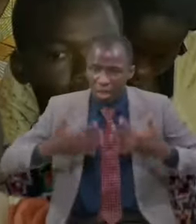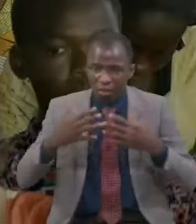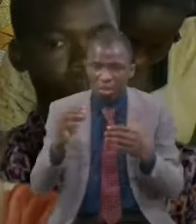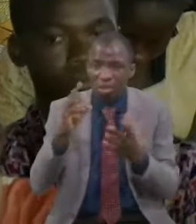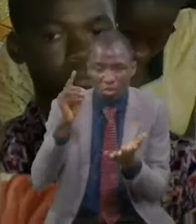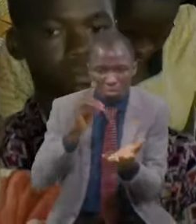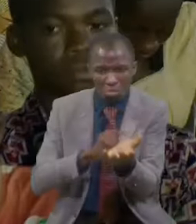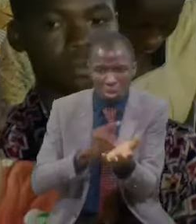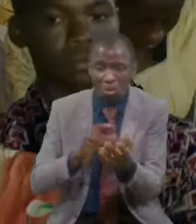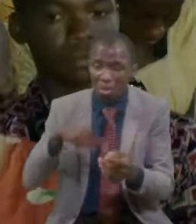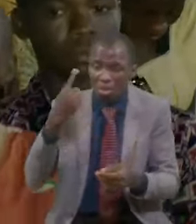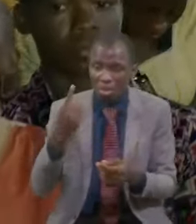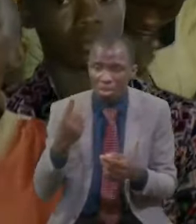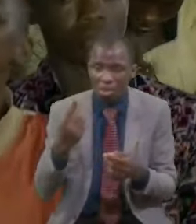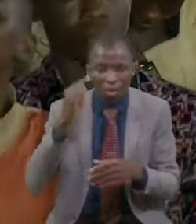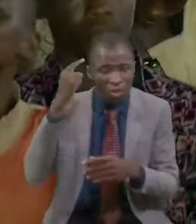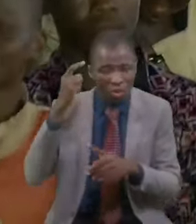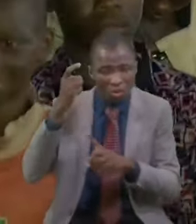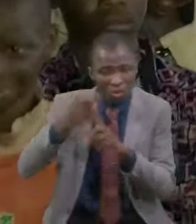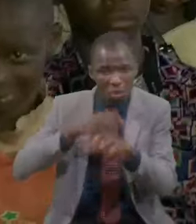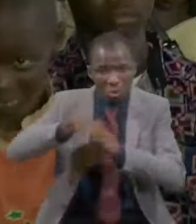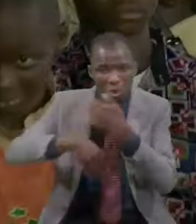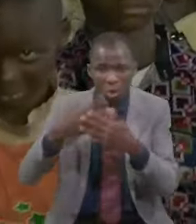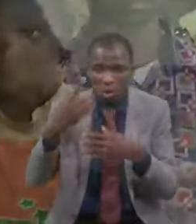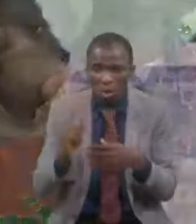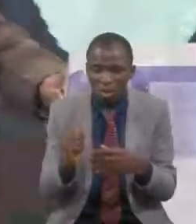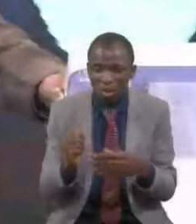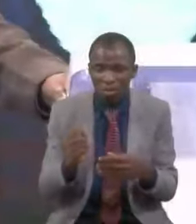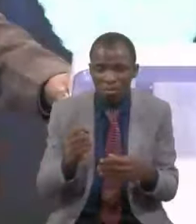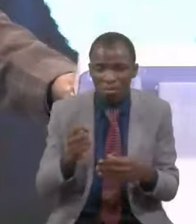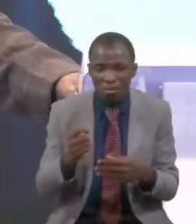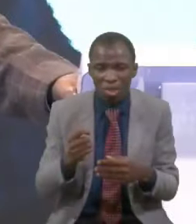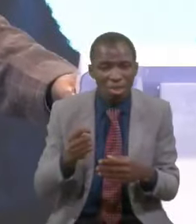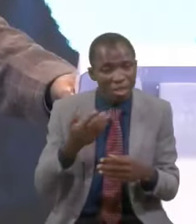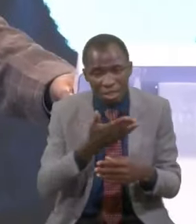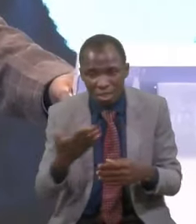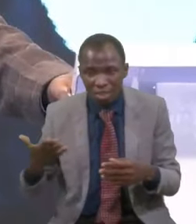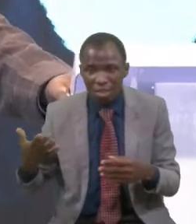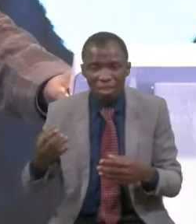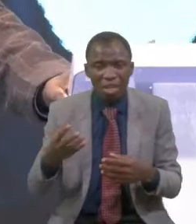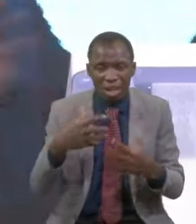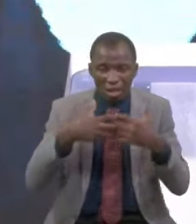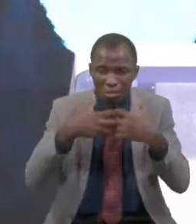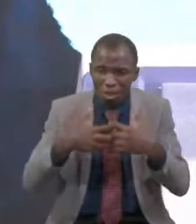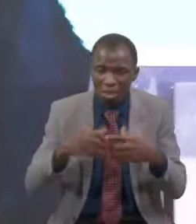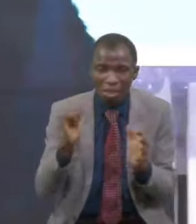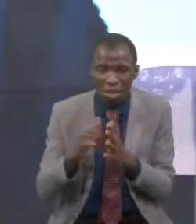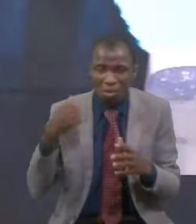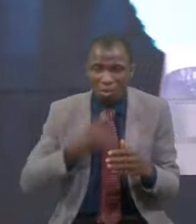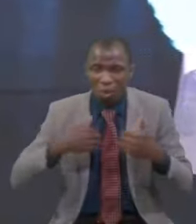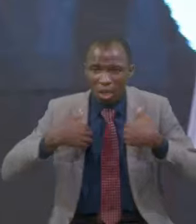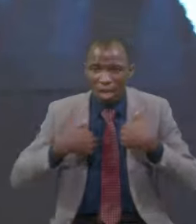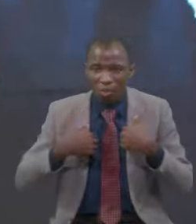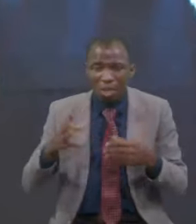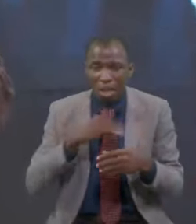from all the gadgets and instruments and tools and machine we have, and we'll put you to